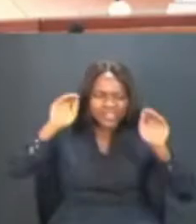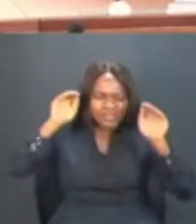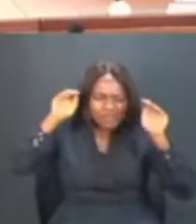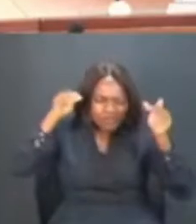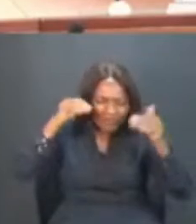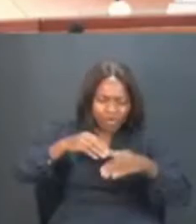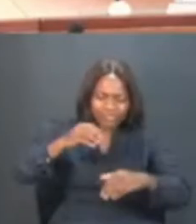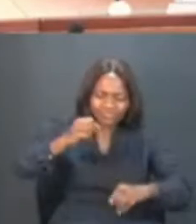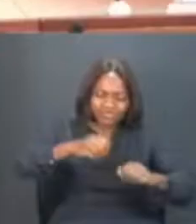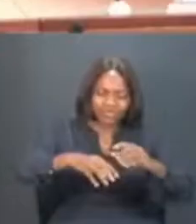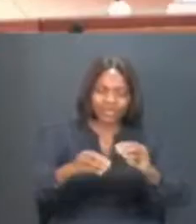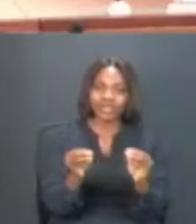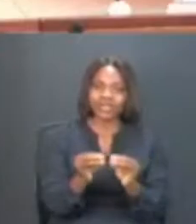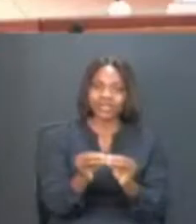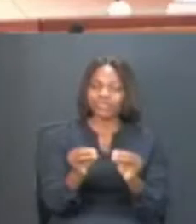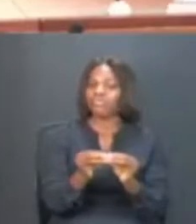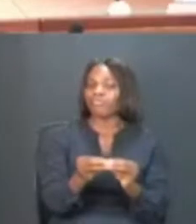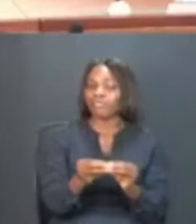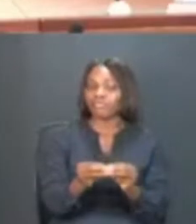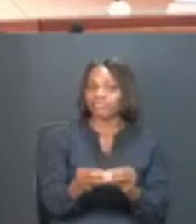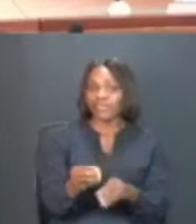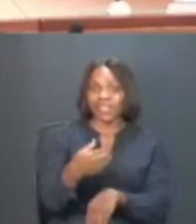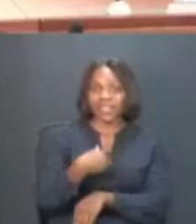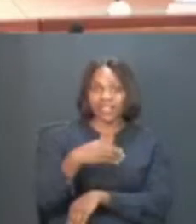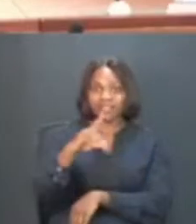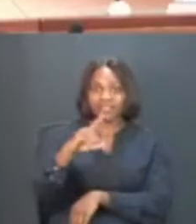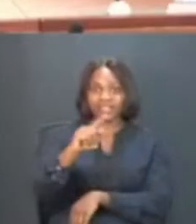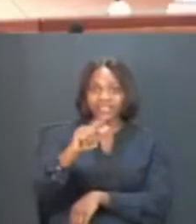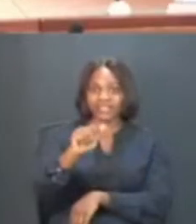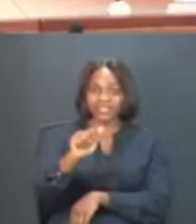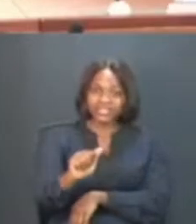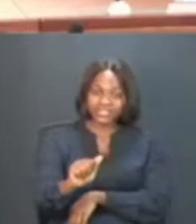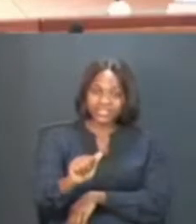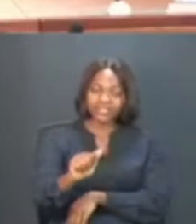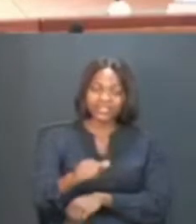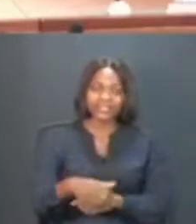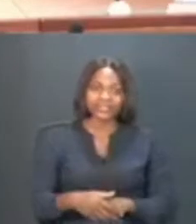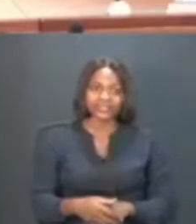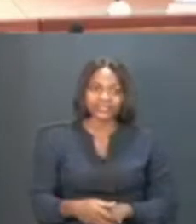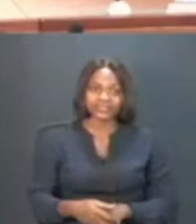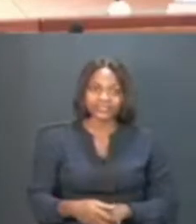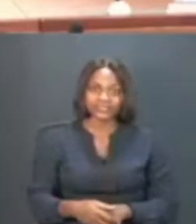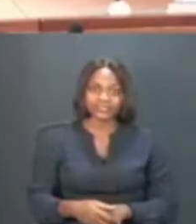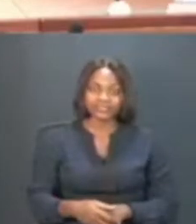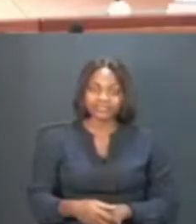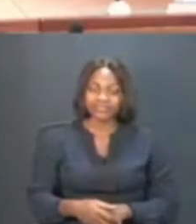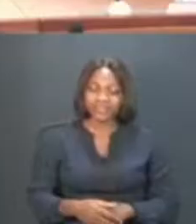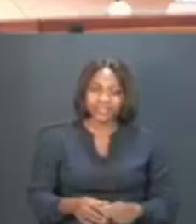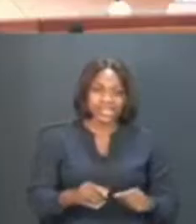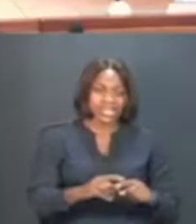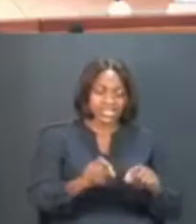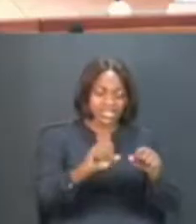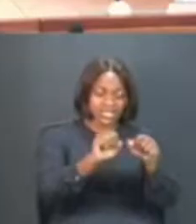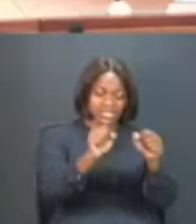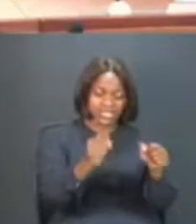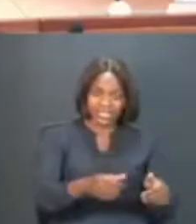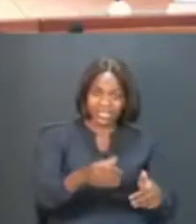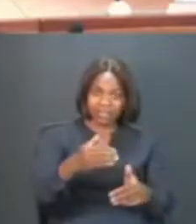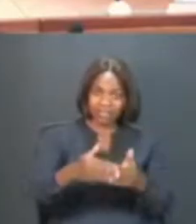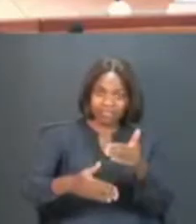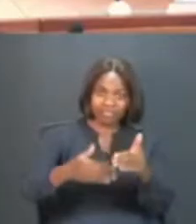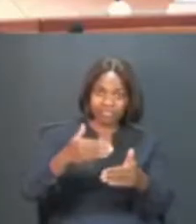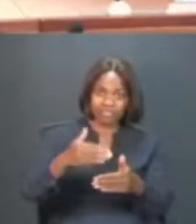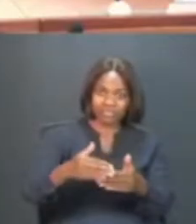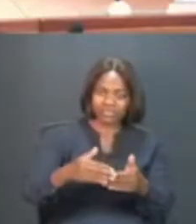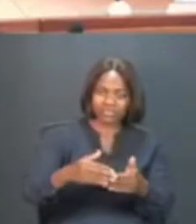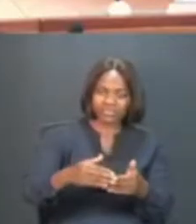in acquiring the data. We need to invest in systems and processes that will ensure